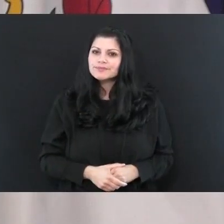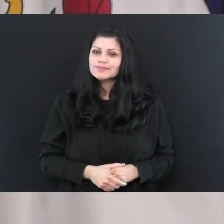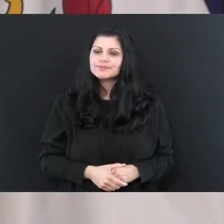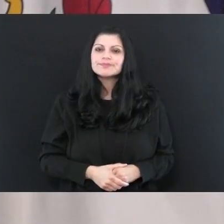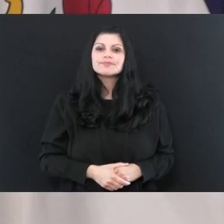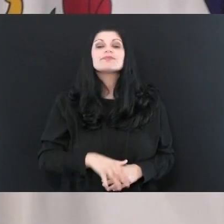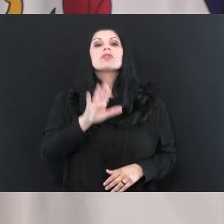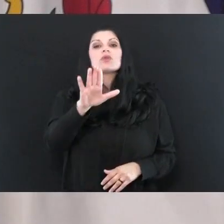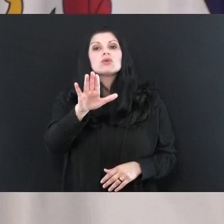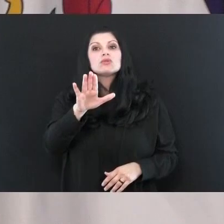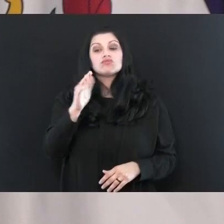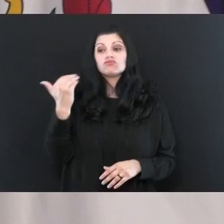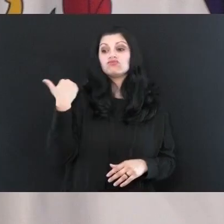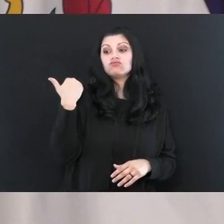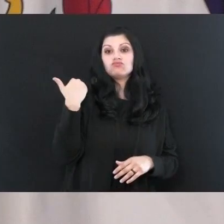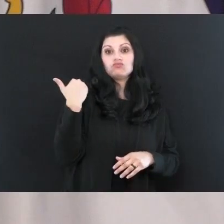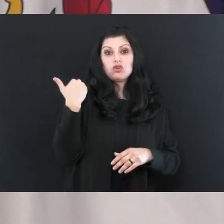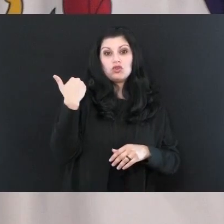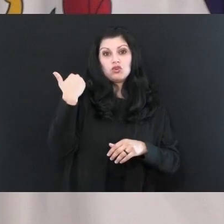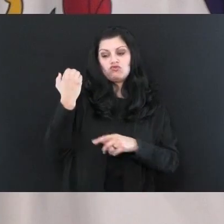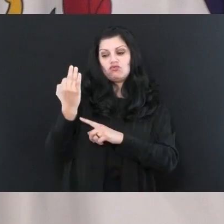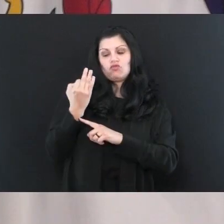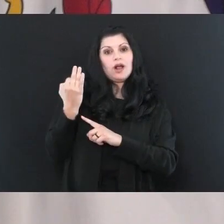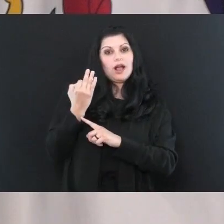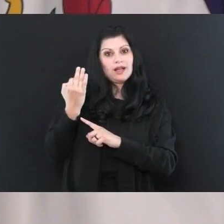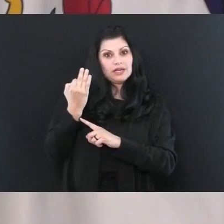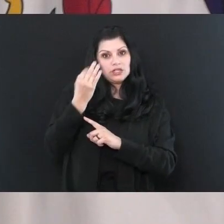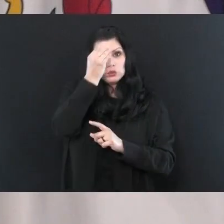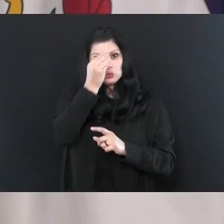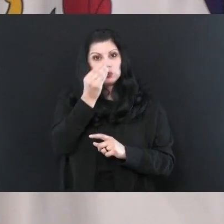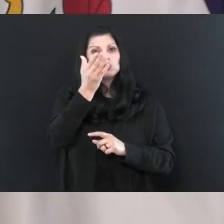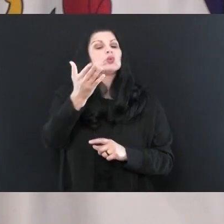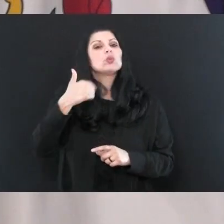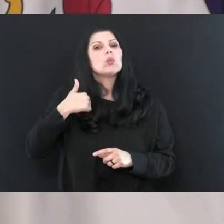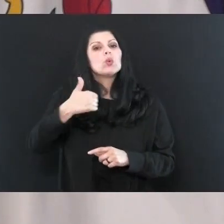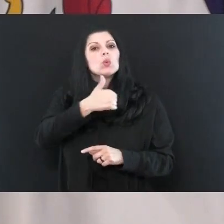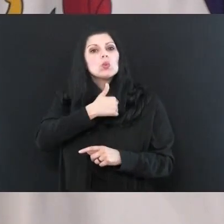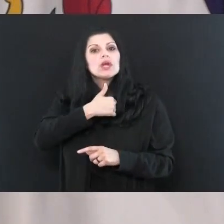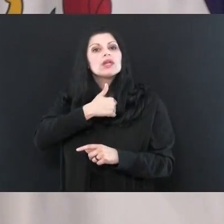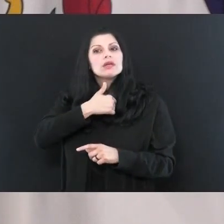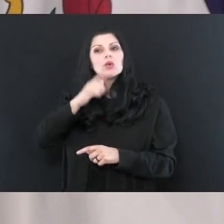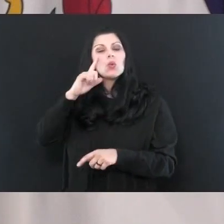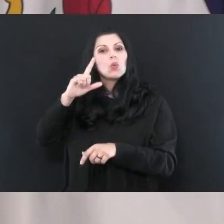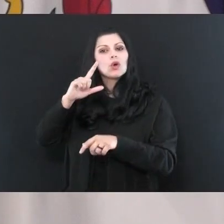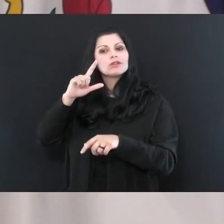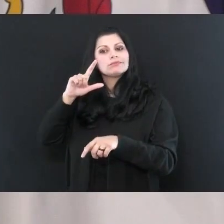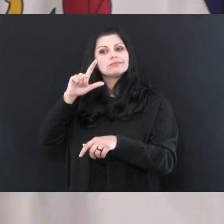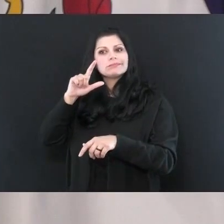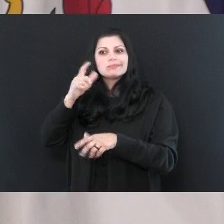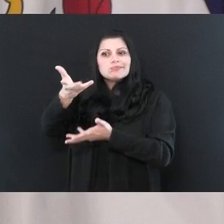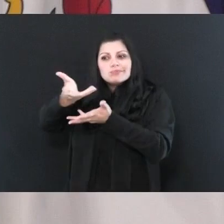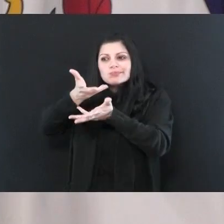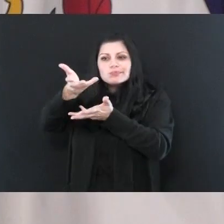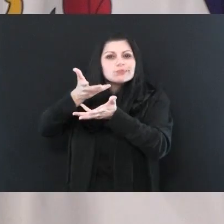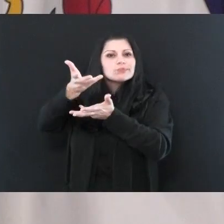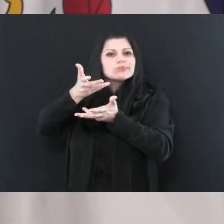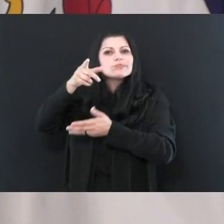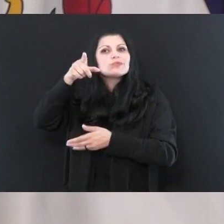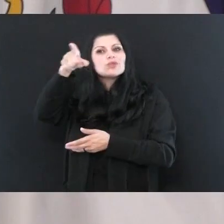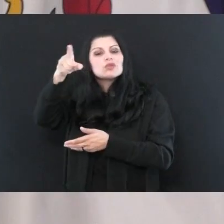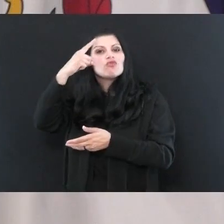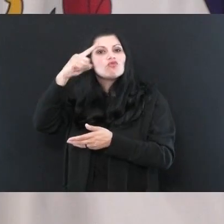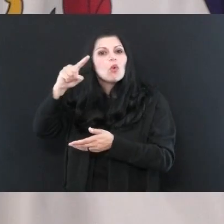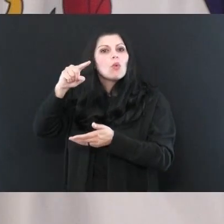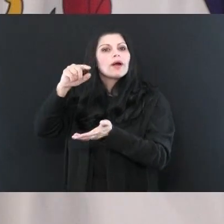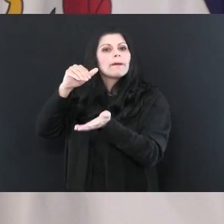I mentioned to you on Friday that we've been working with our medical experts on outdoor live music. For the time being,